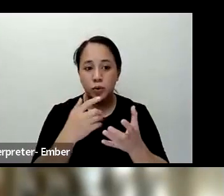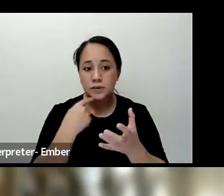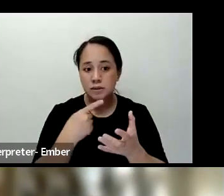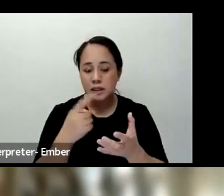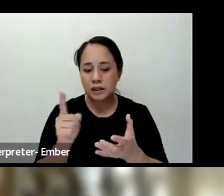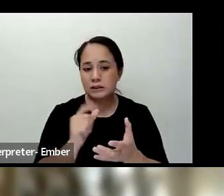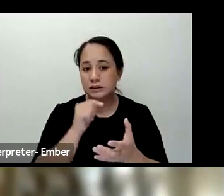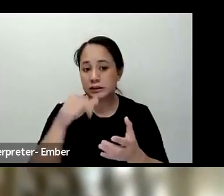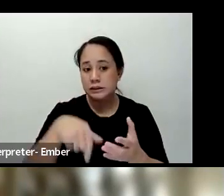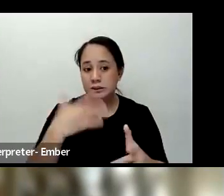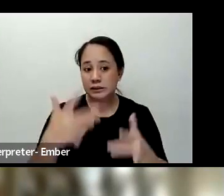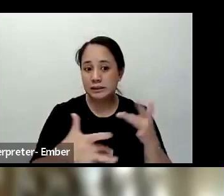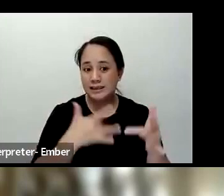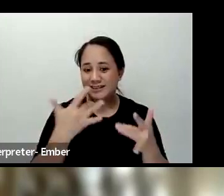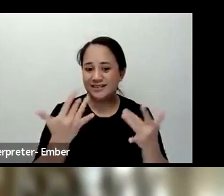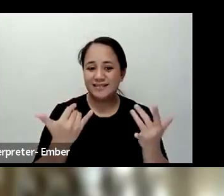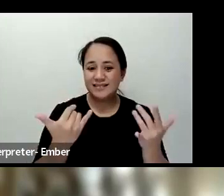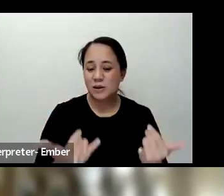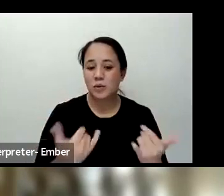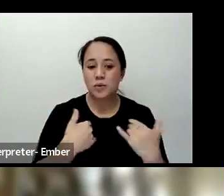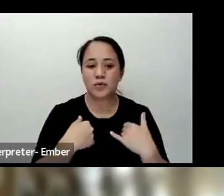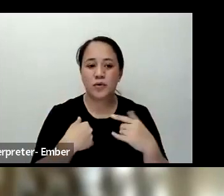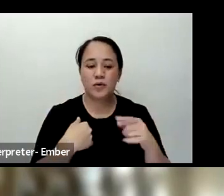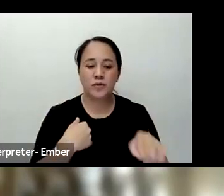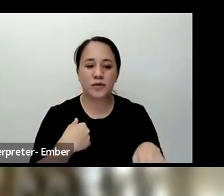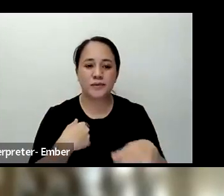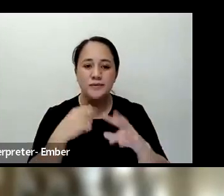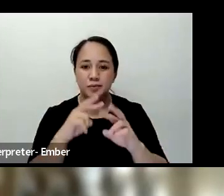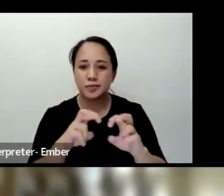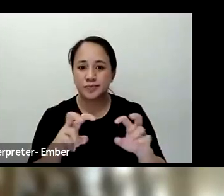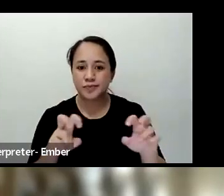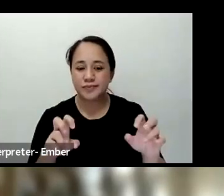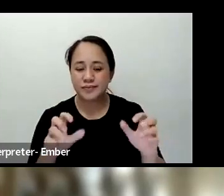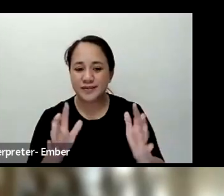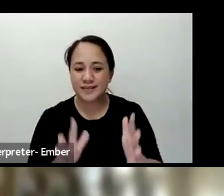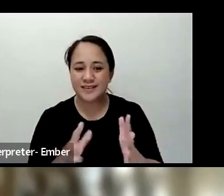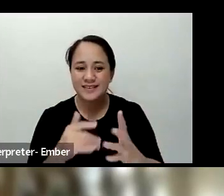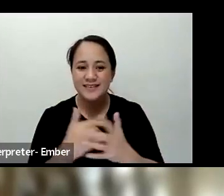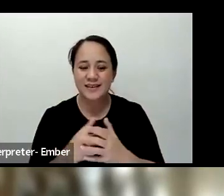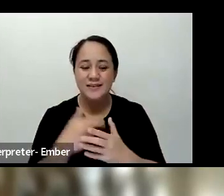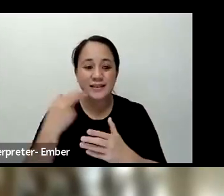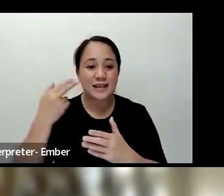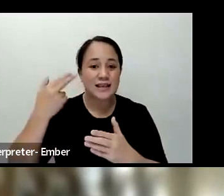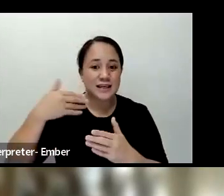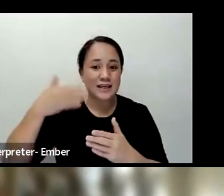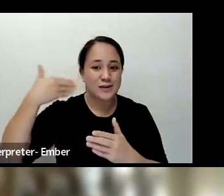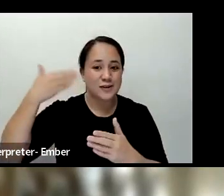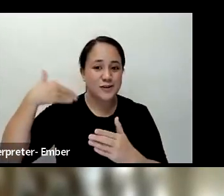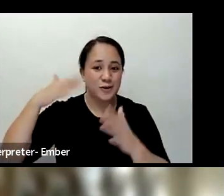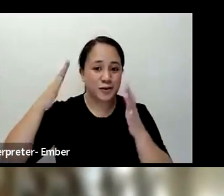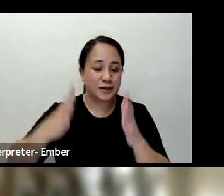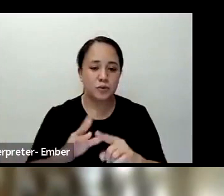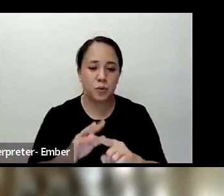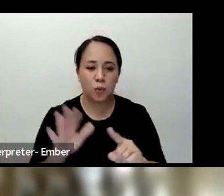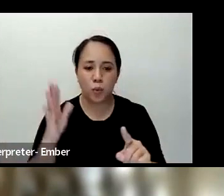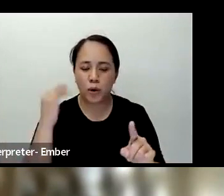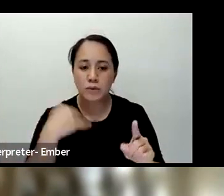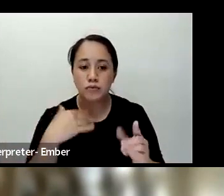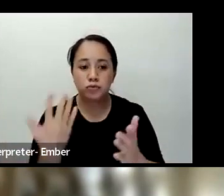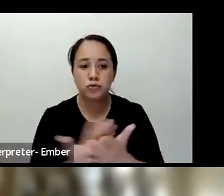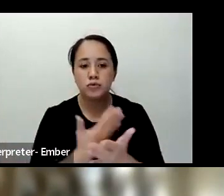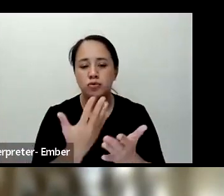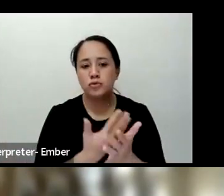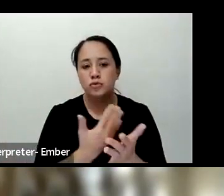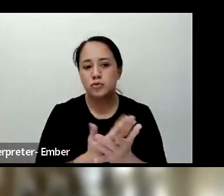are exciting times for demographers in particular, and of course historians din. Kasi there are new trends